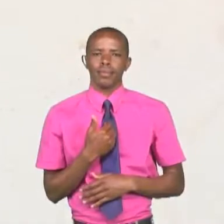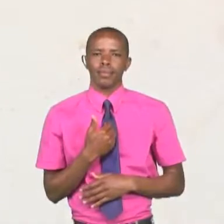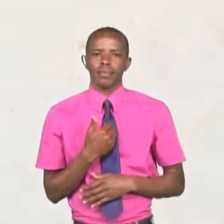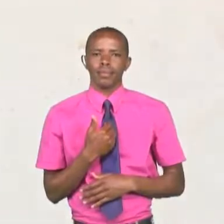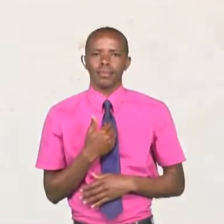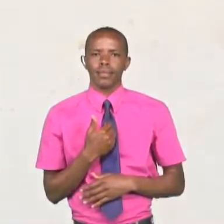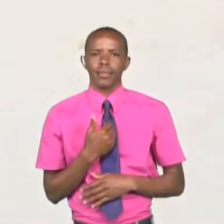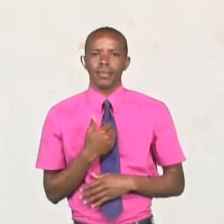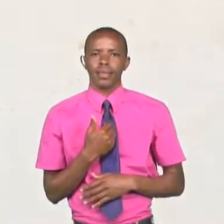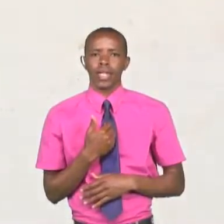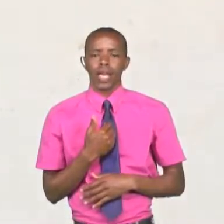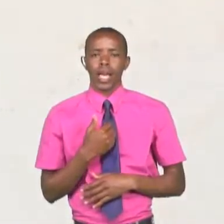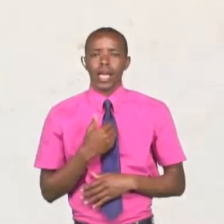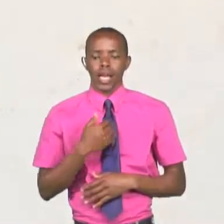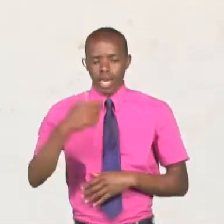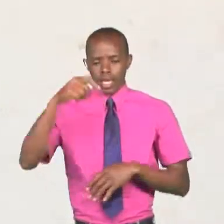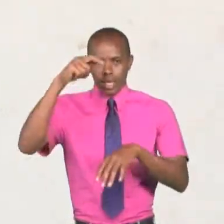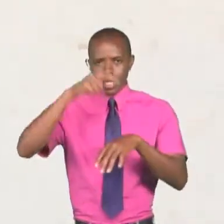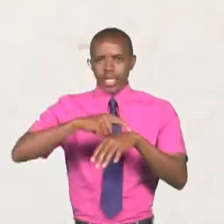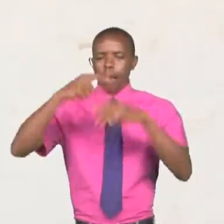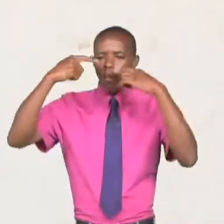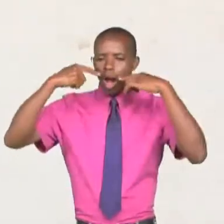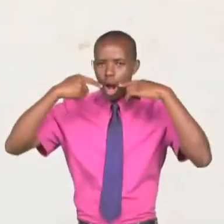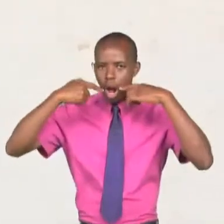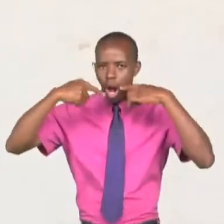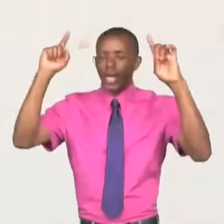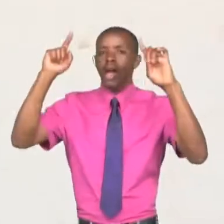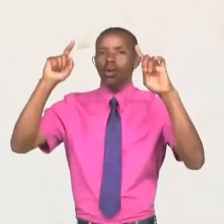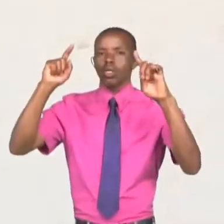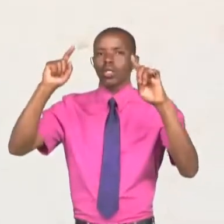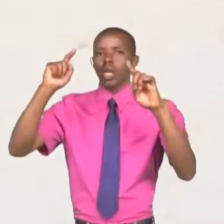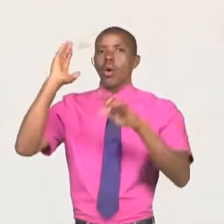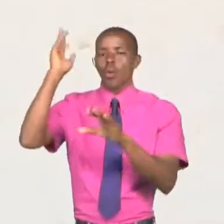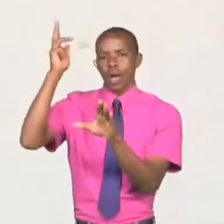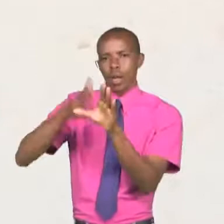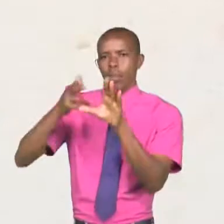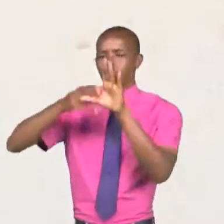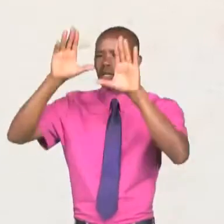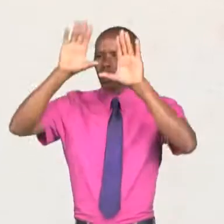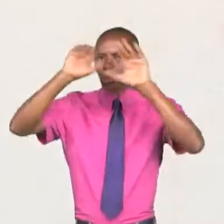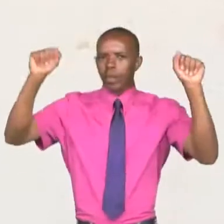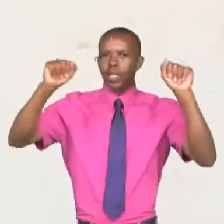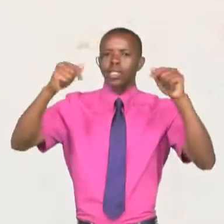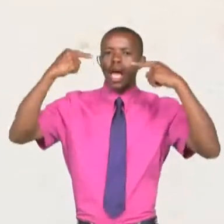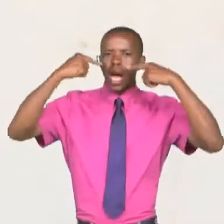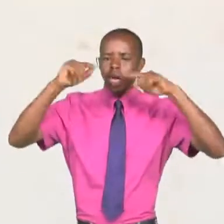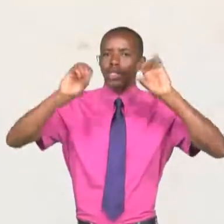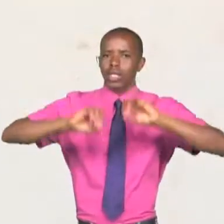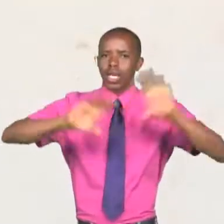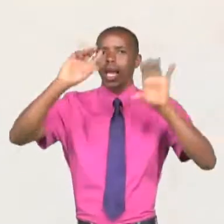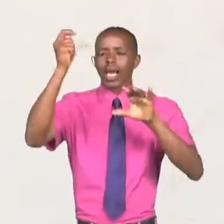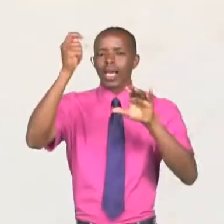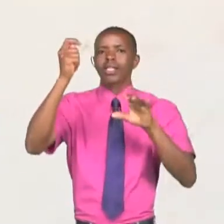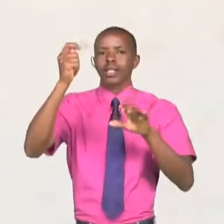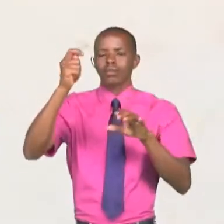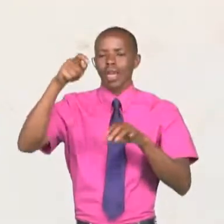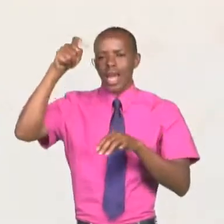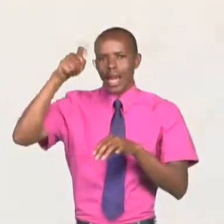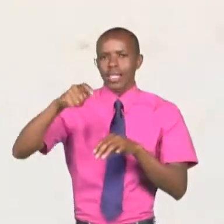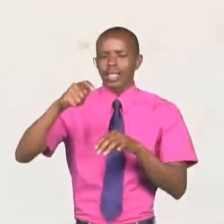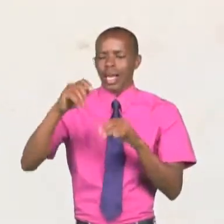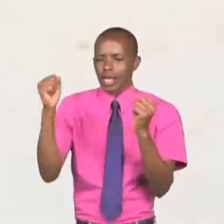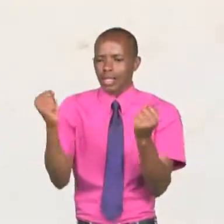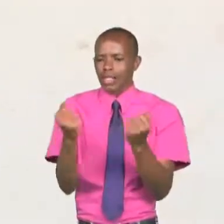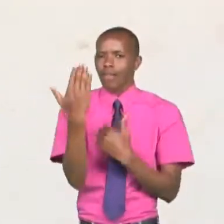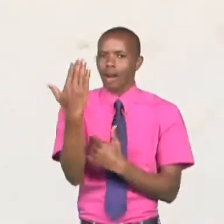When I was announcing my candidature that I'm running for president, I said clearly that Kenya needs a safe pair of hands. A